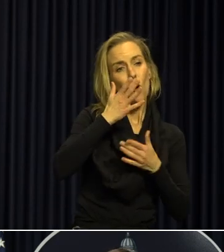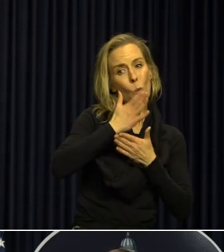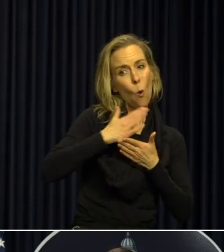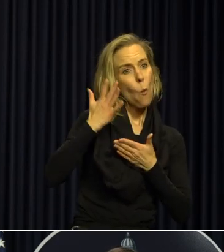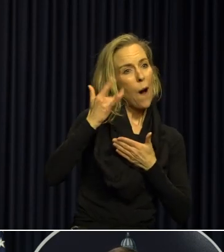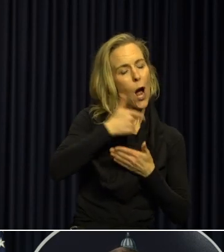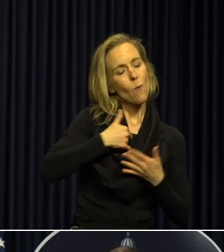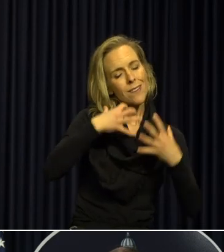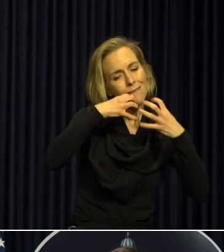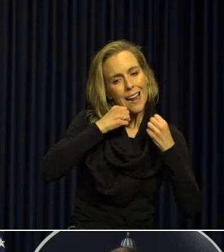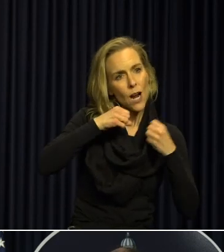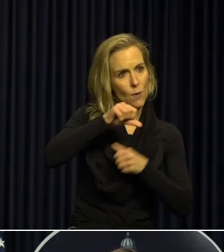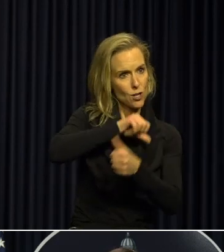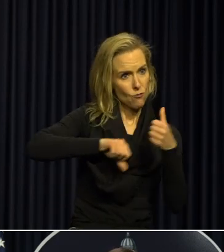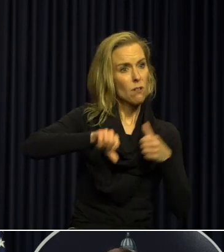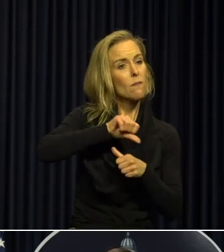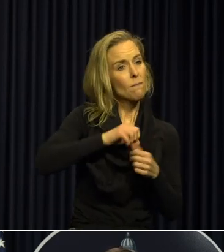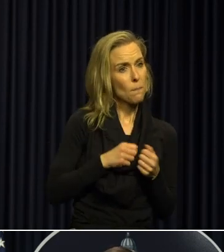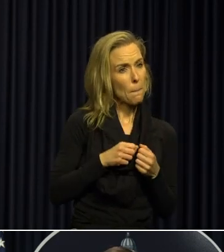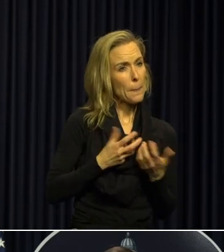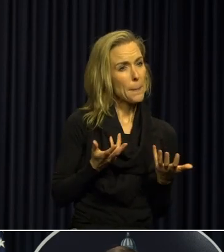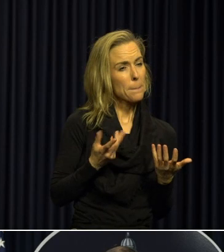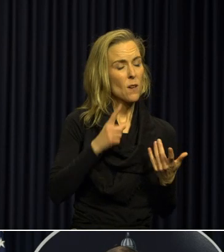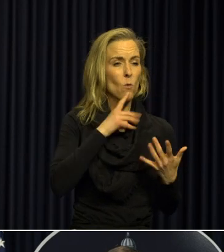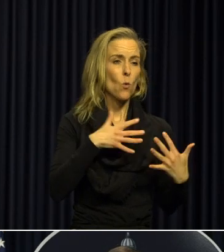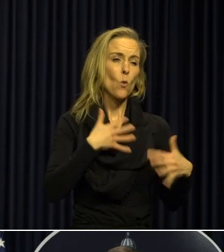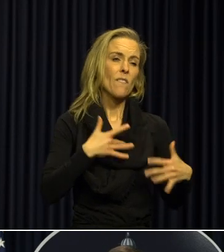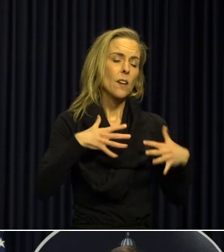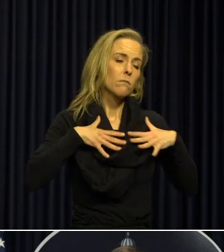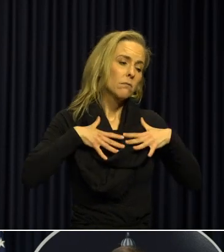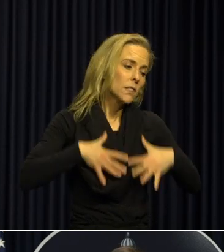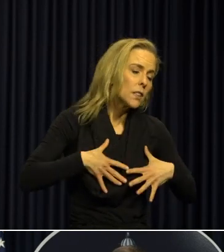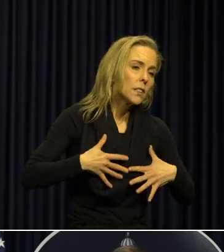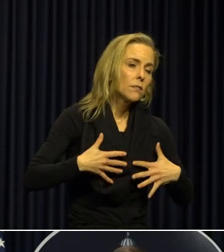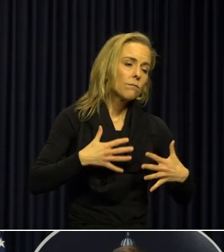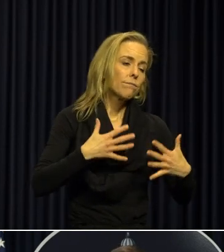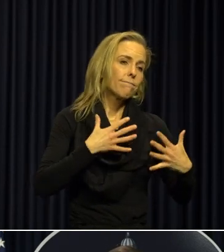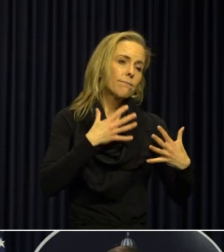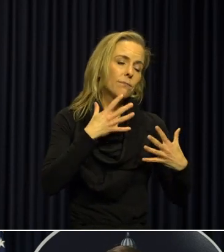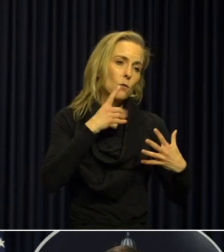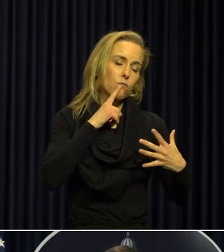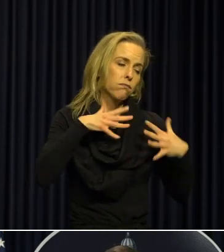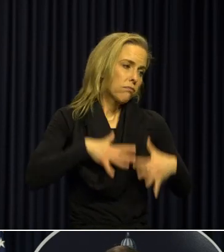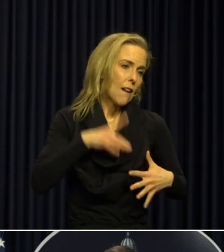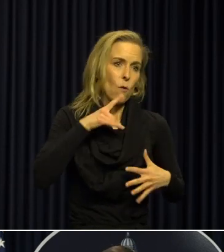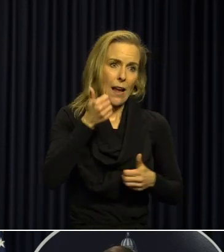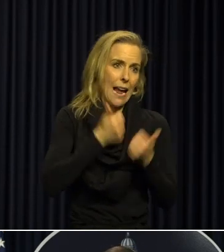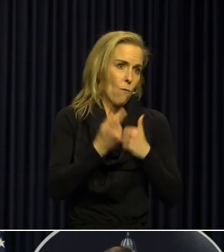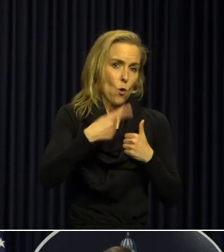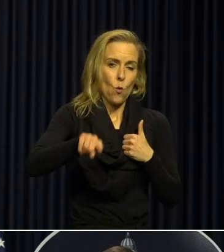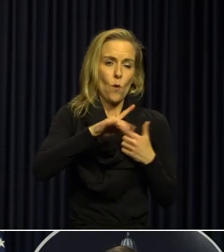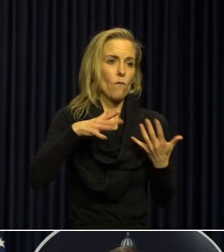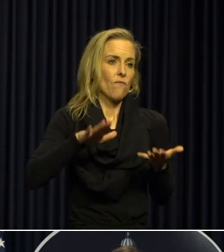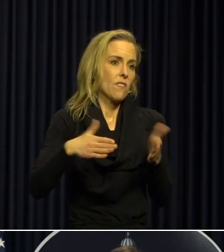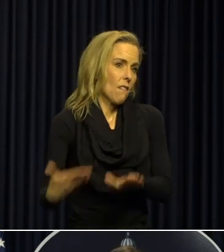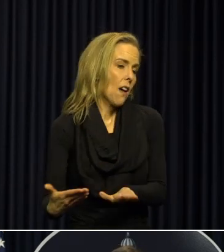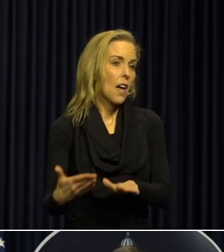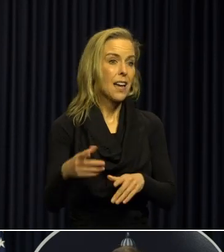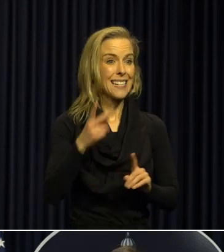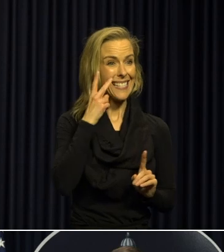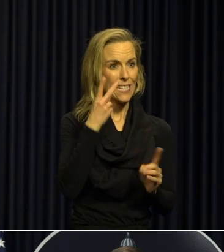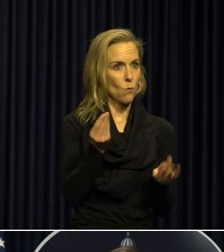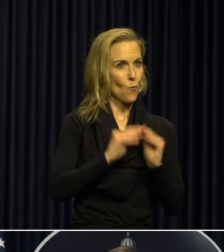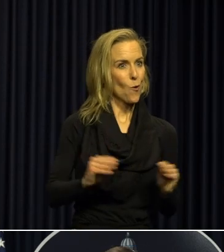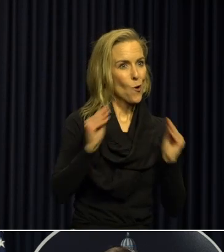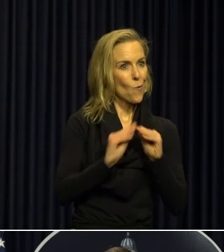is that we care about each other, and we are mourning for those that we have lost. Every one of these green lights, which we see more every